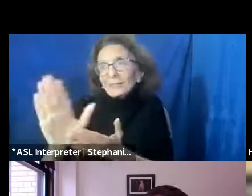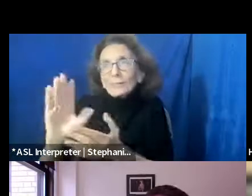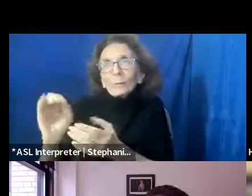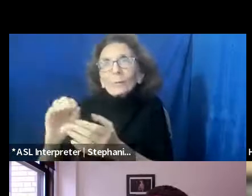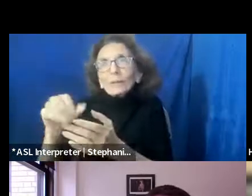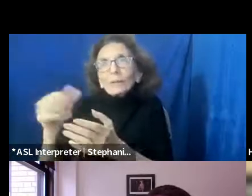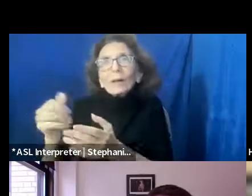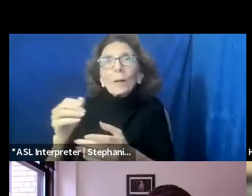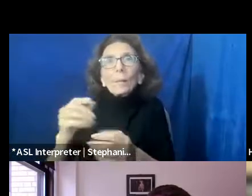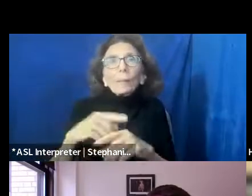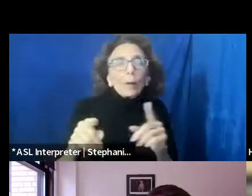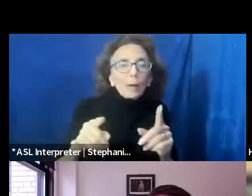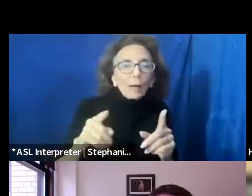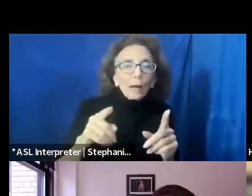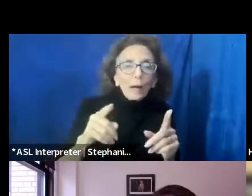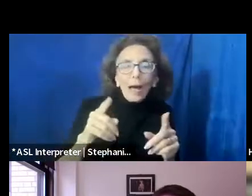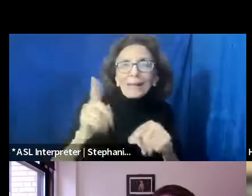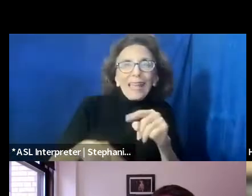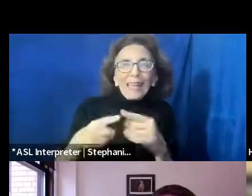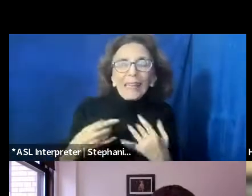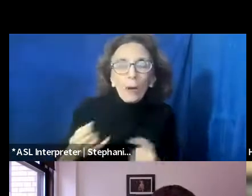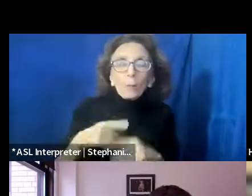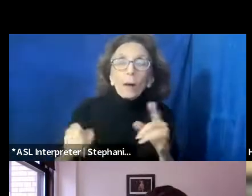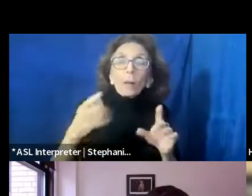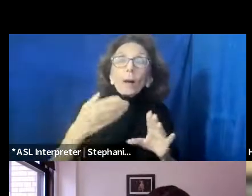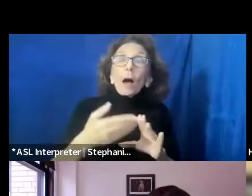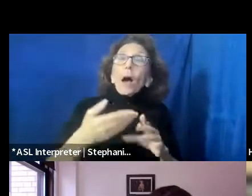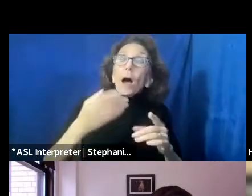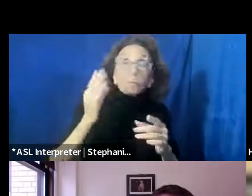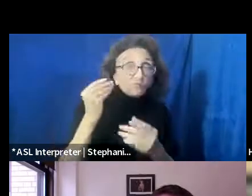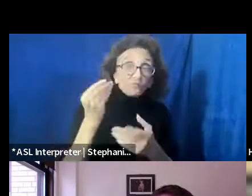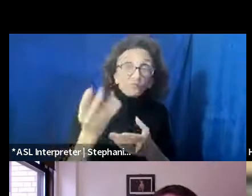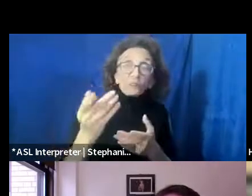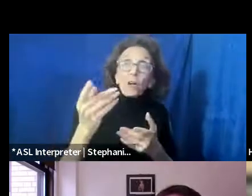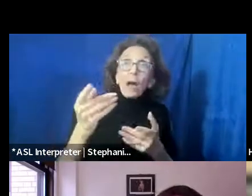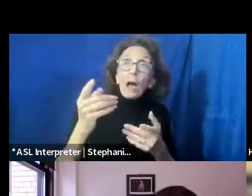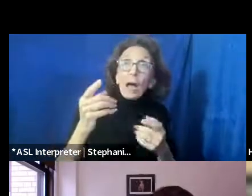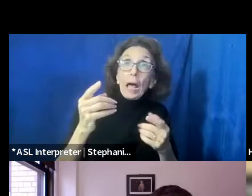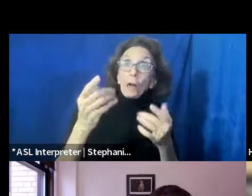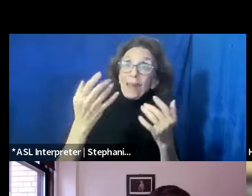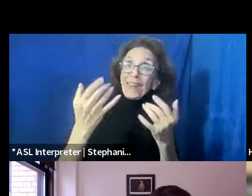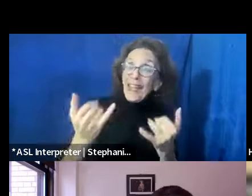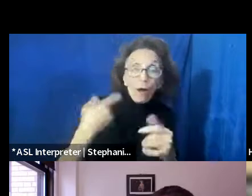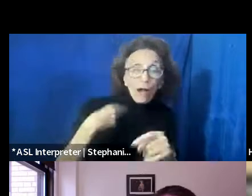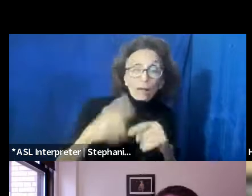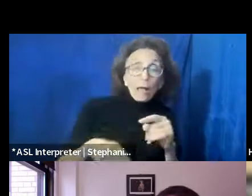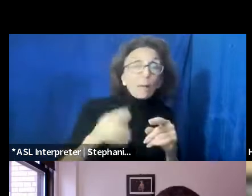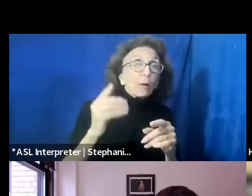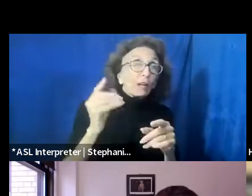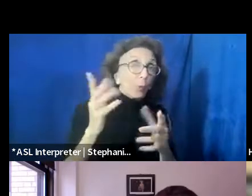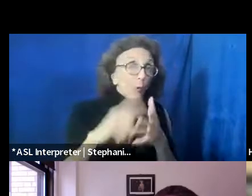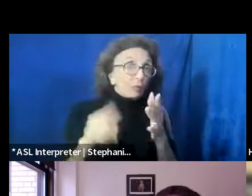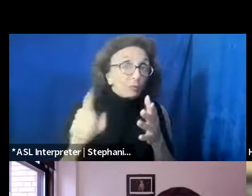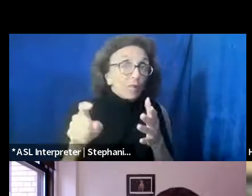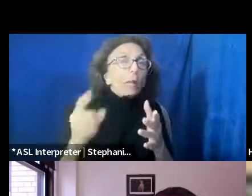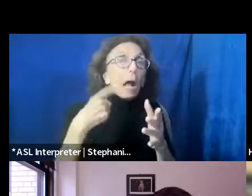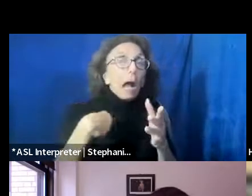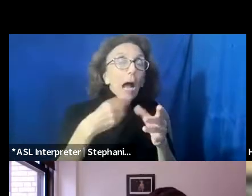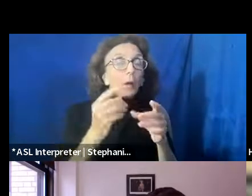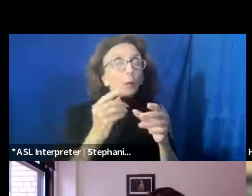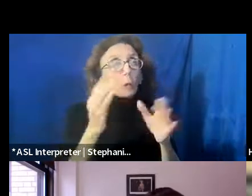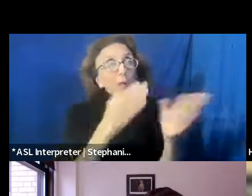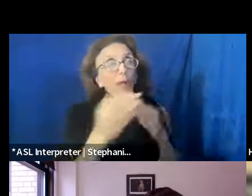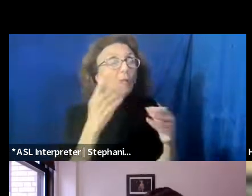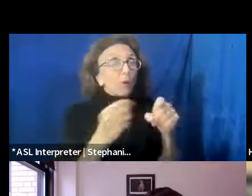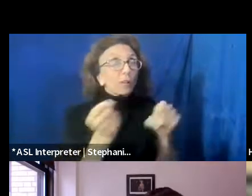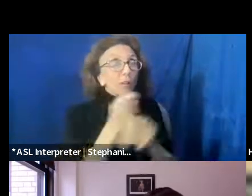that, or I can't do that right now, but I can build that into next year, or I can make a plan for that,